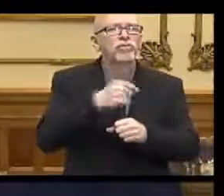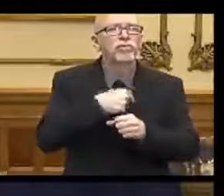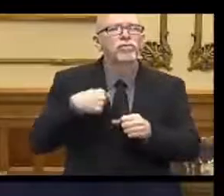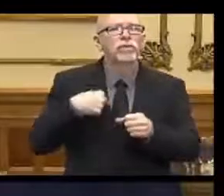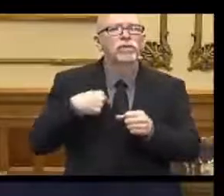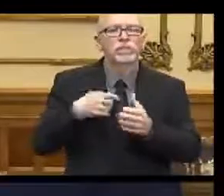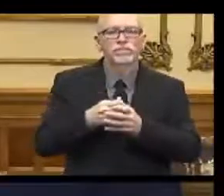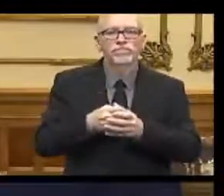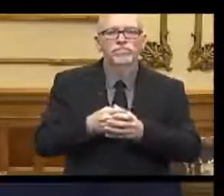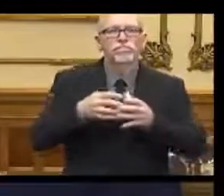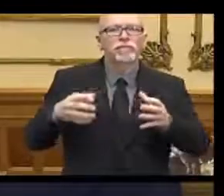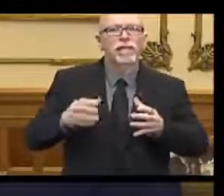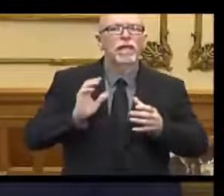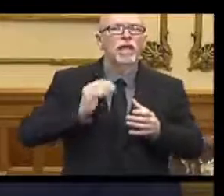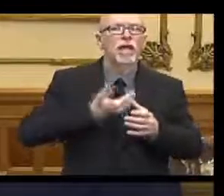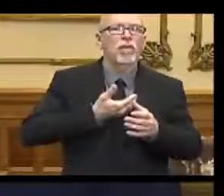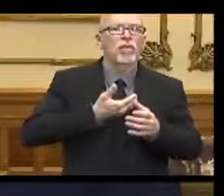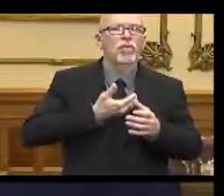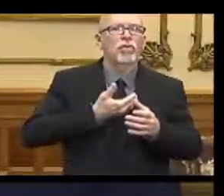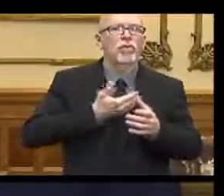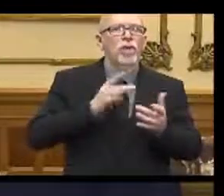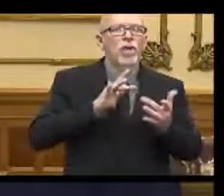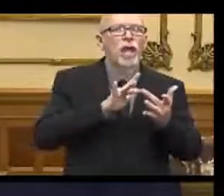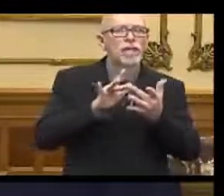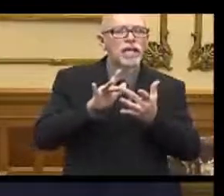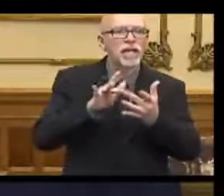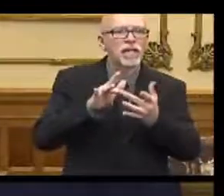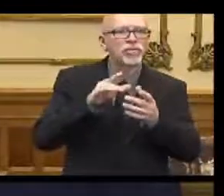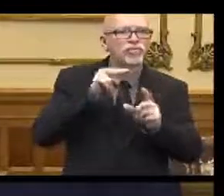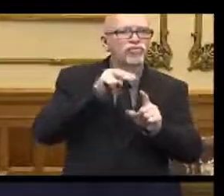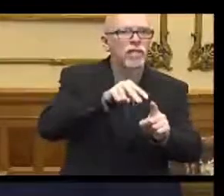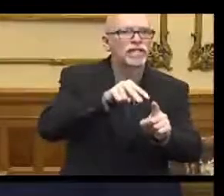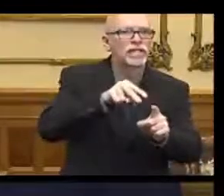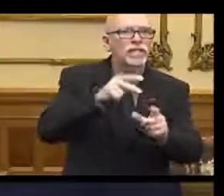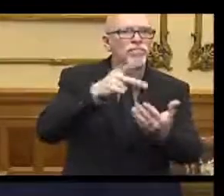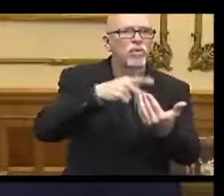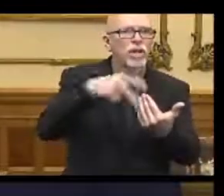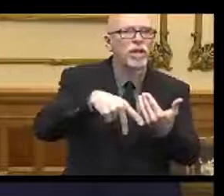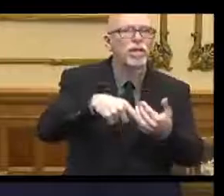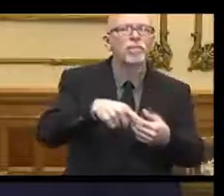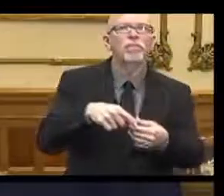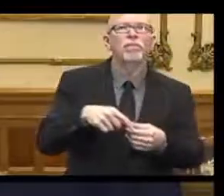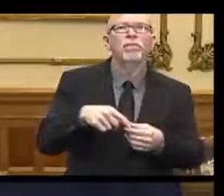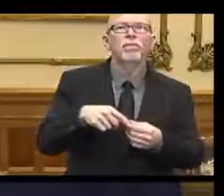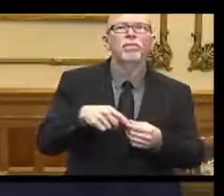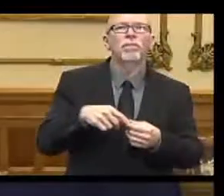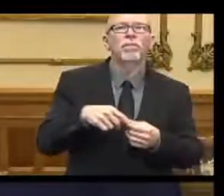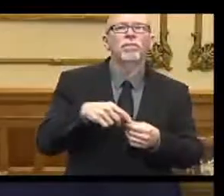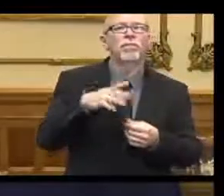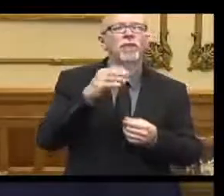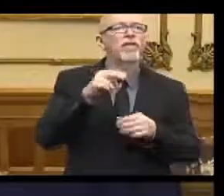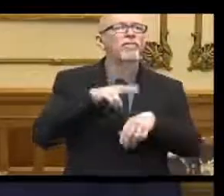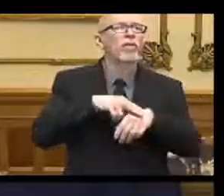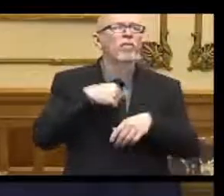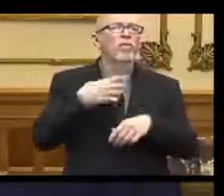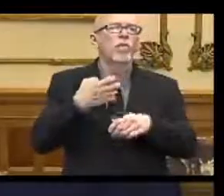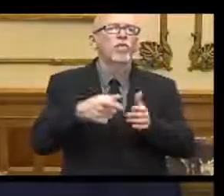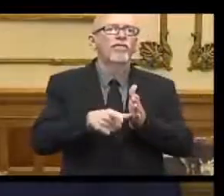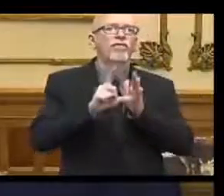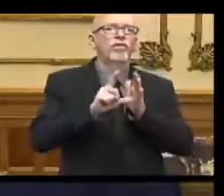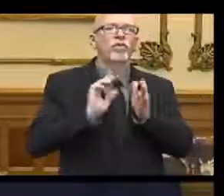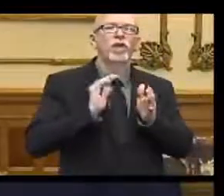building out our contact tracing program, and then, of course, reviewing